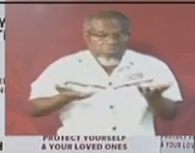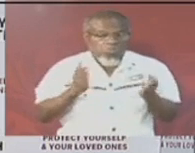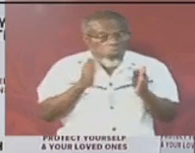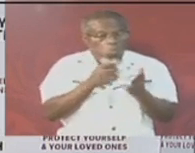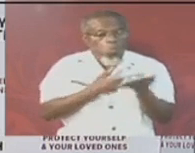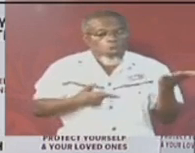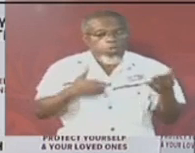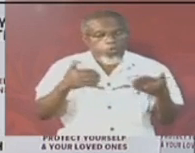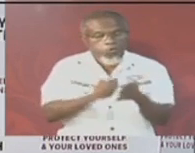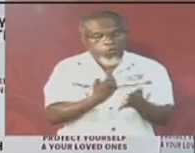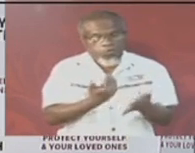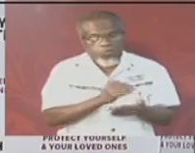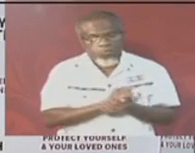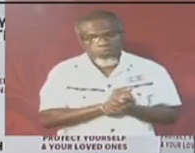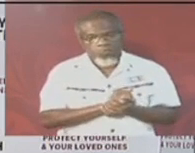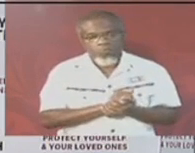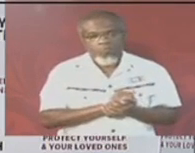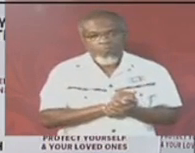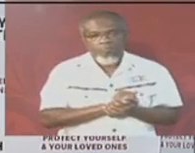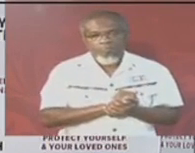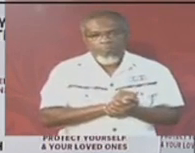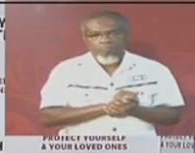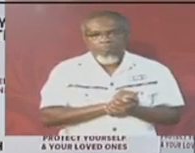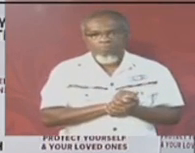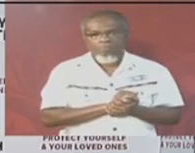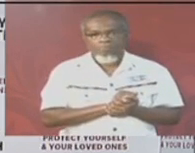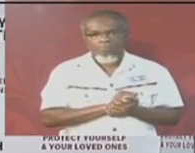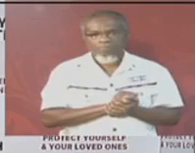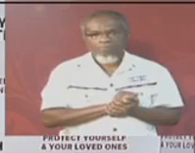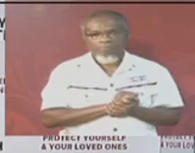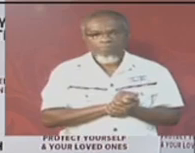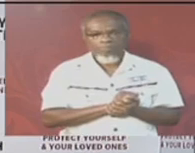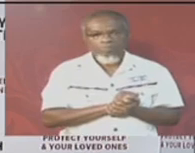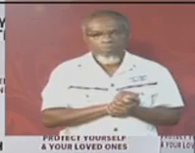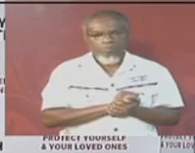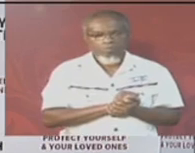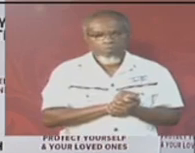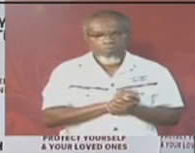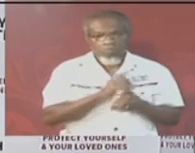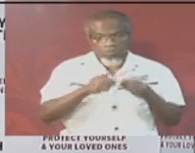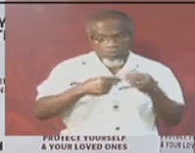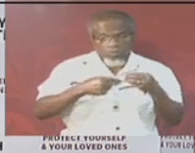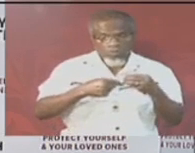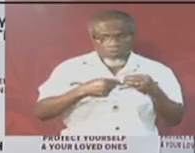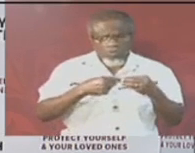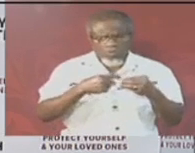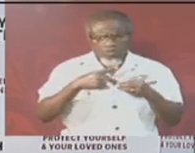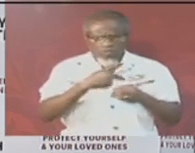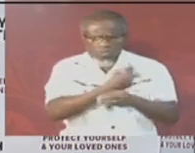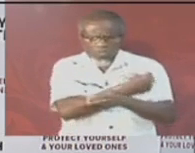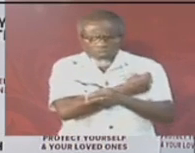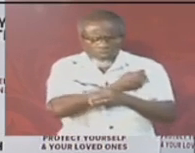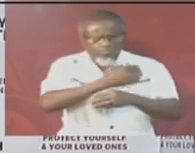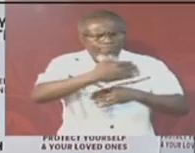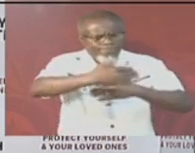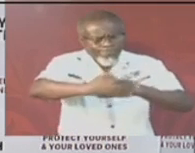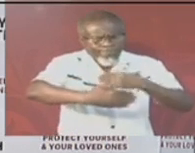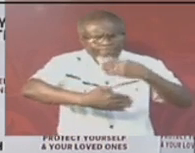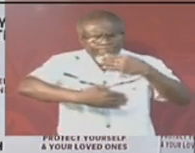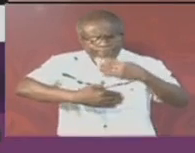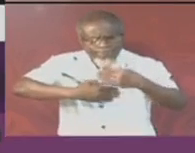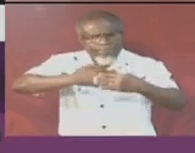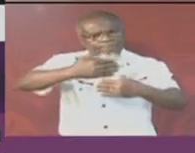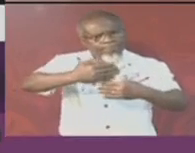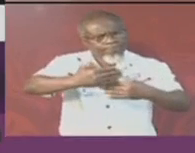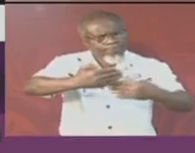Hi, good morning. Nadaline Singh, CL Communications. Concerning the vaccine rollout, I was wondering,